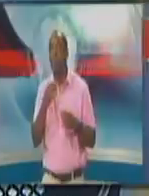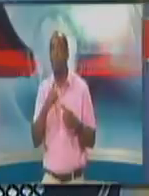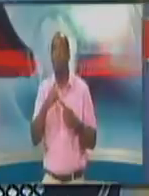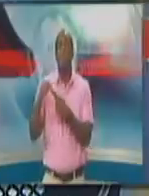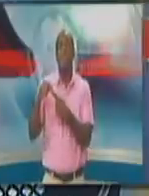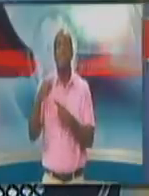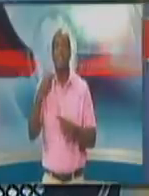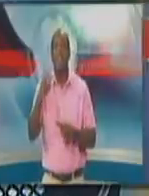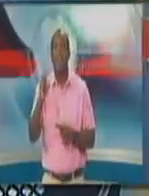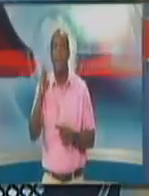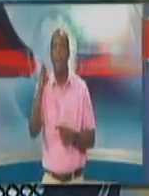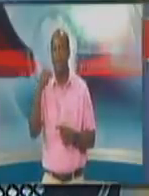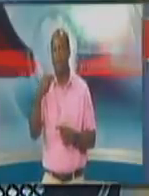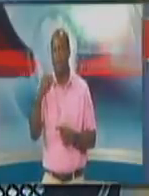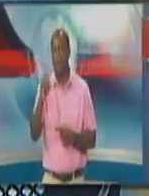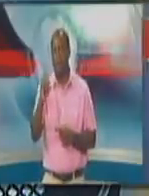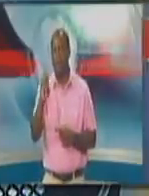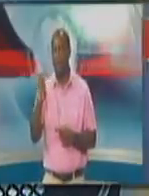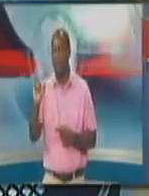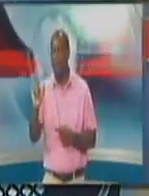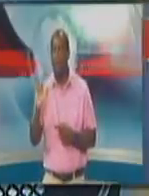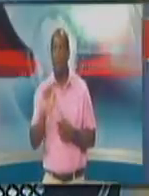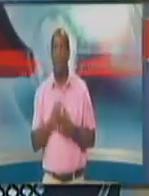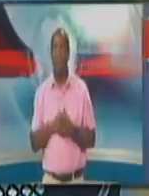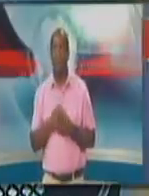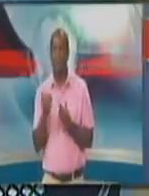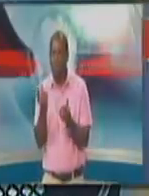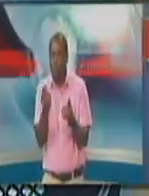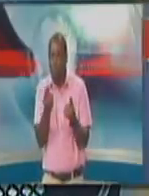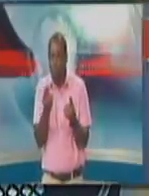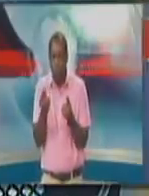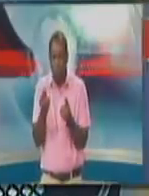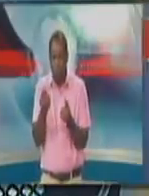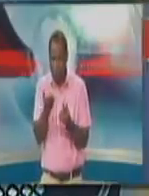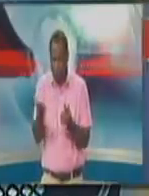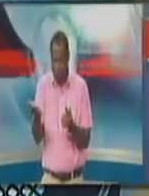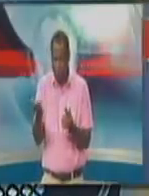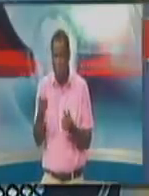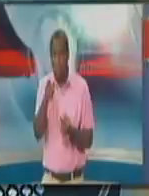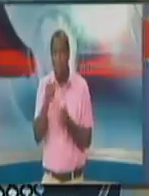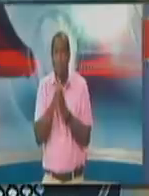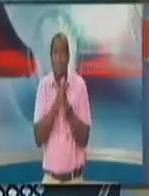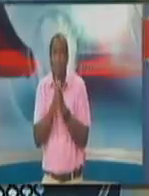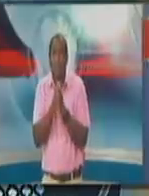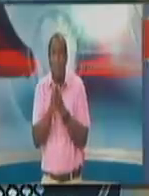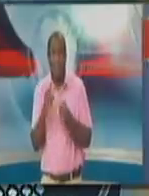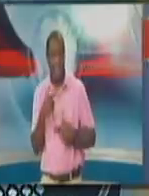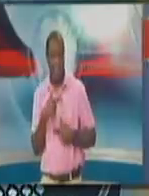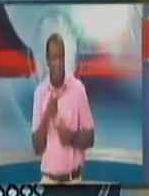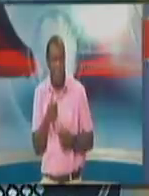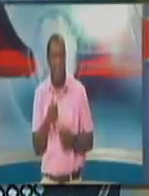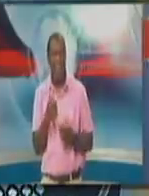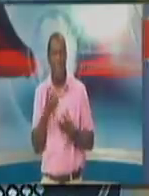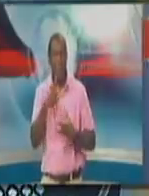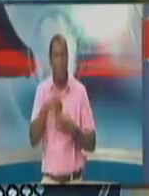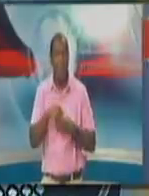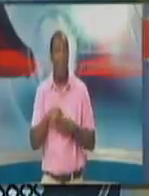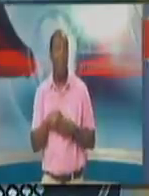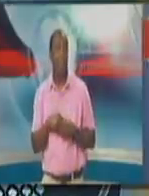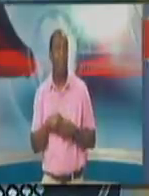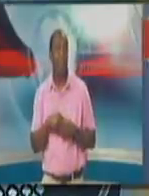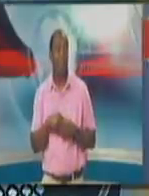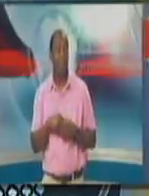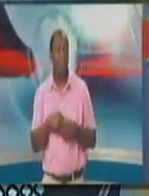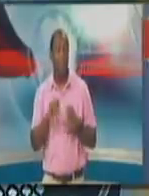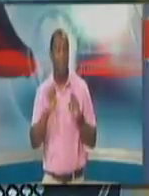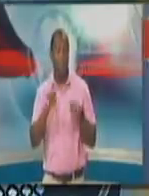things that keep you mentally healthy. You seek help if you need it, because sometimes it can be tough. For some doctors, the first time